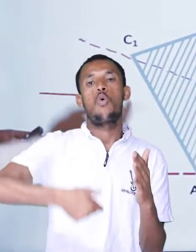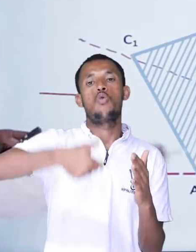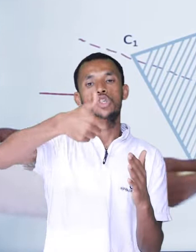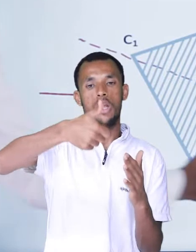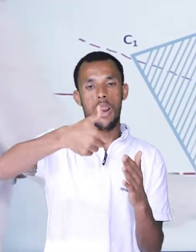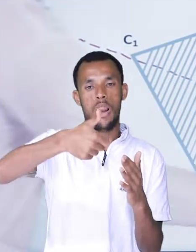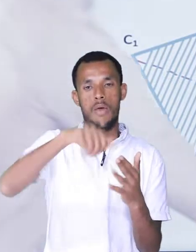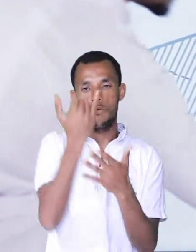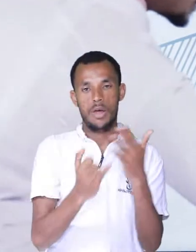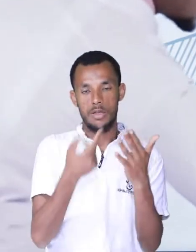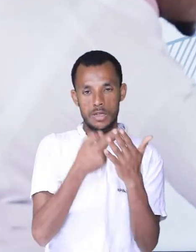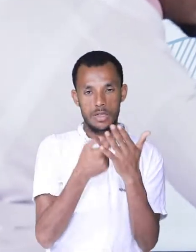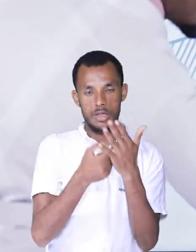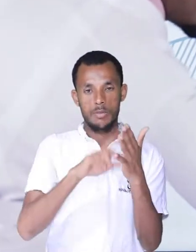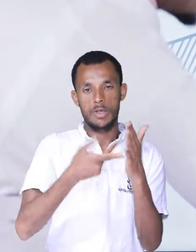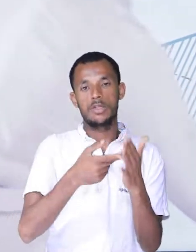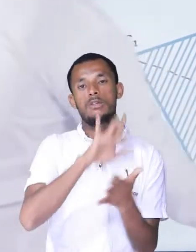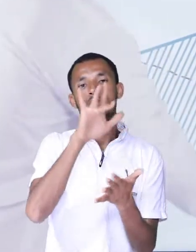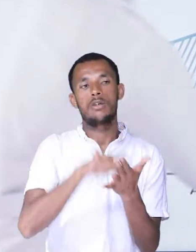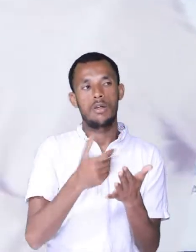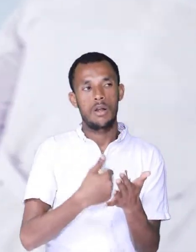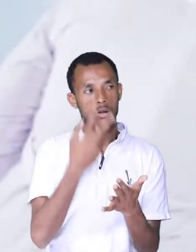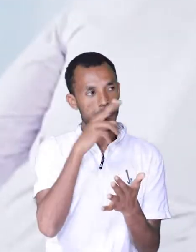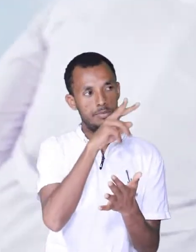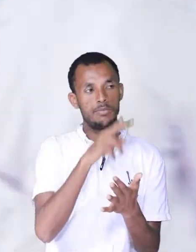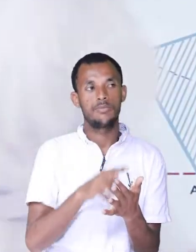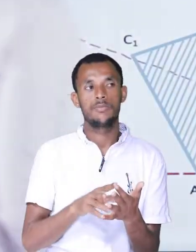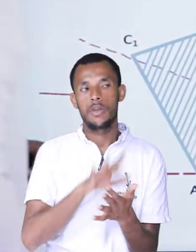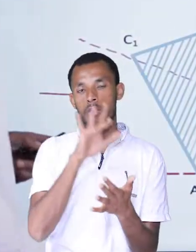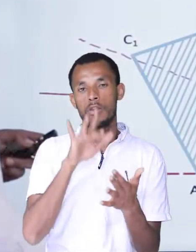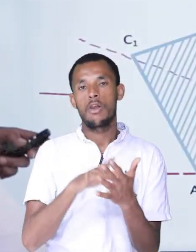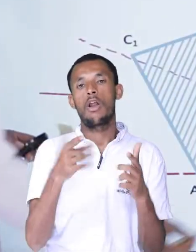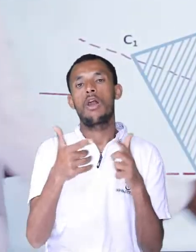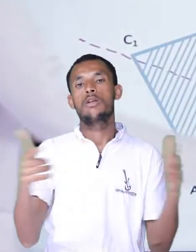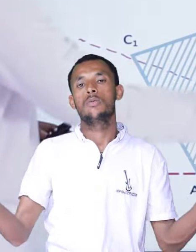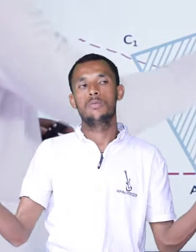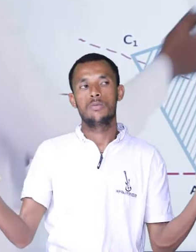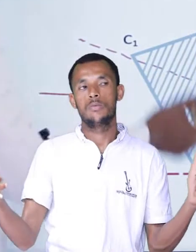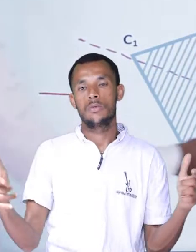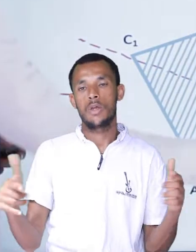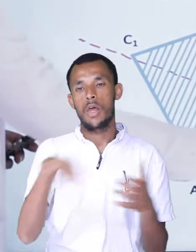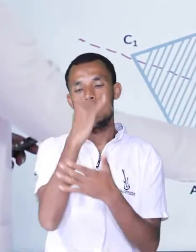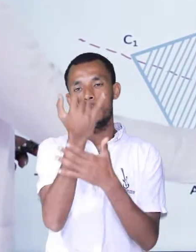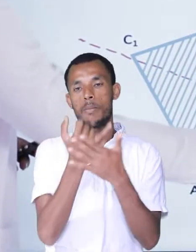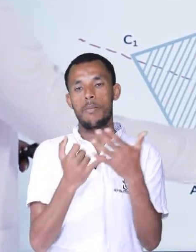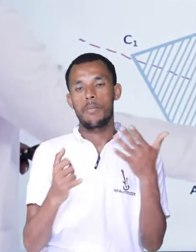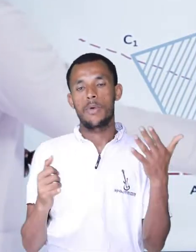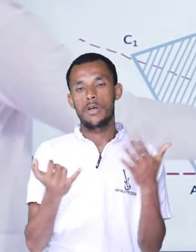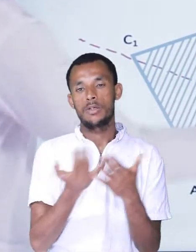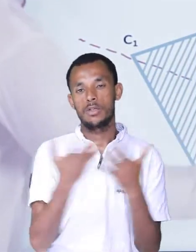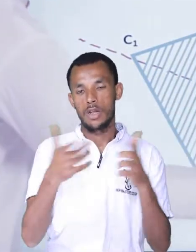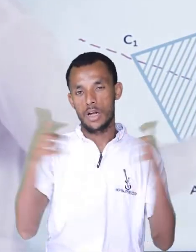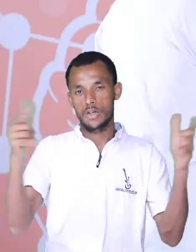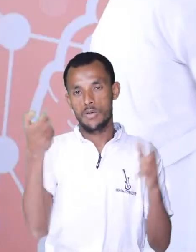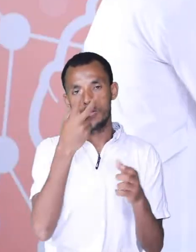figure. Therefore, this is the center, that is called central enlargement. Then the image figure, after enlarging